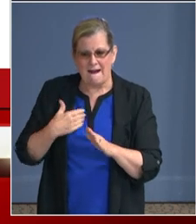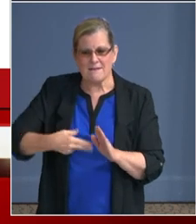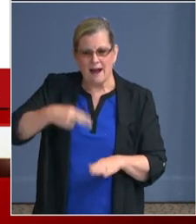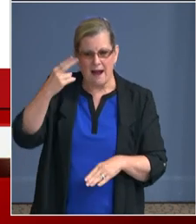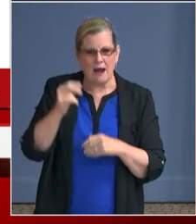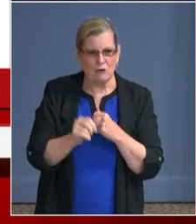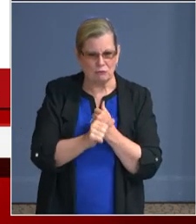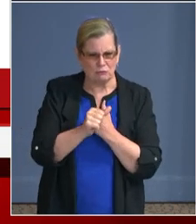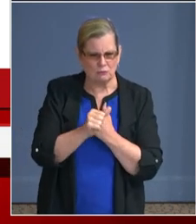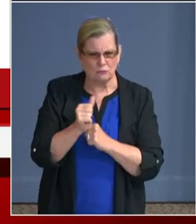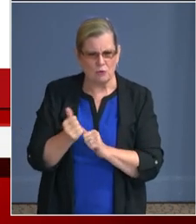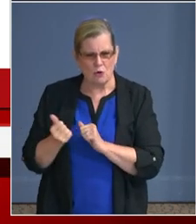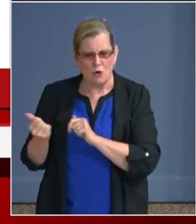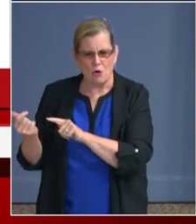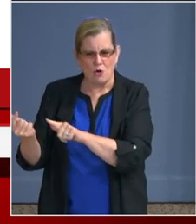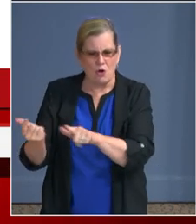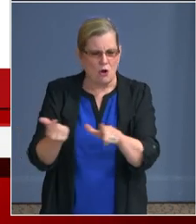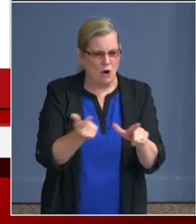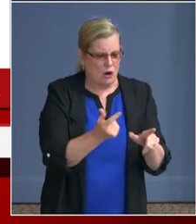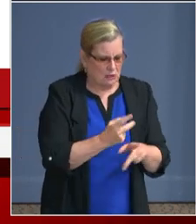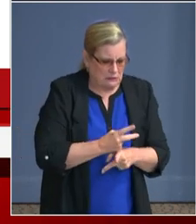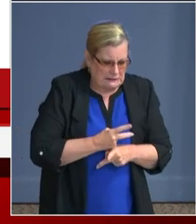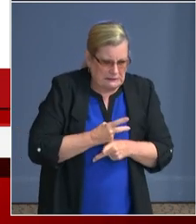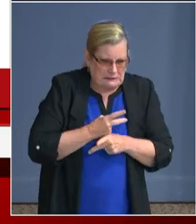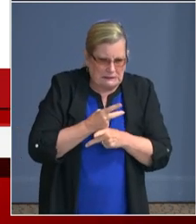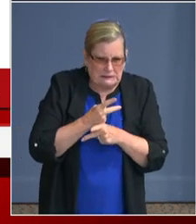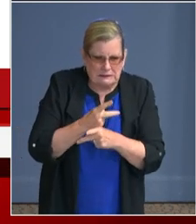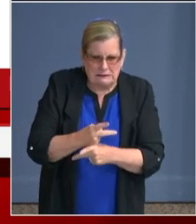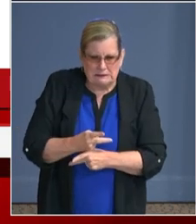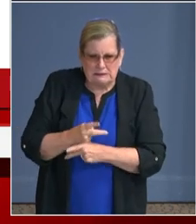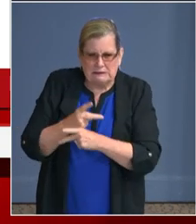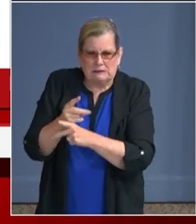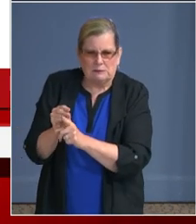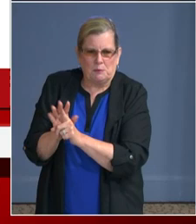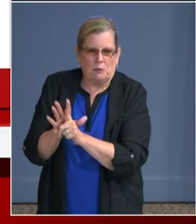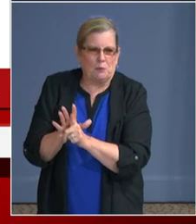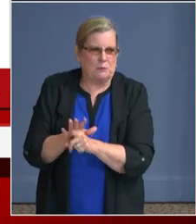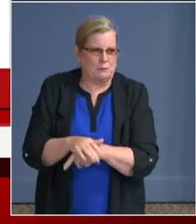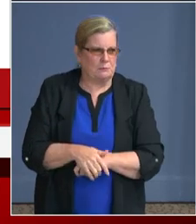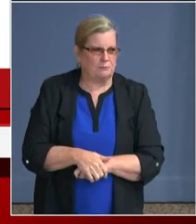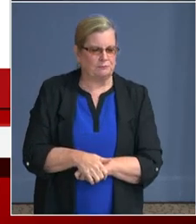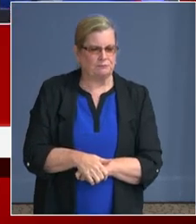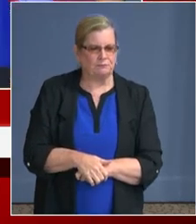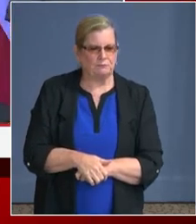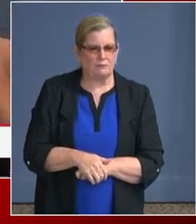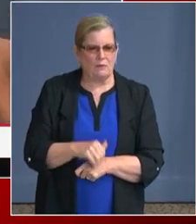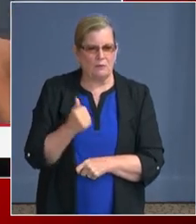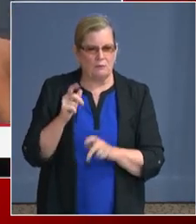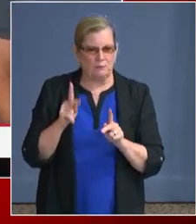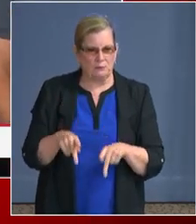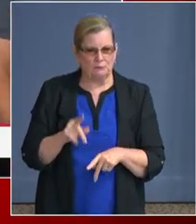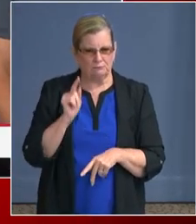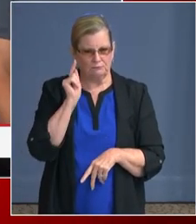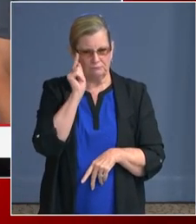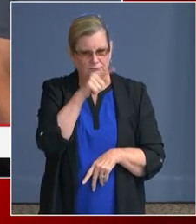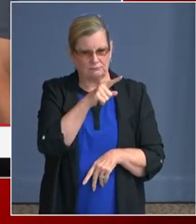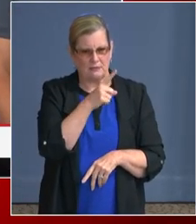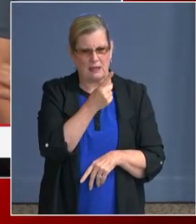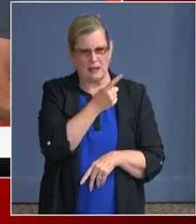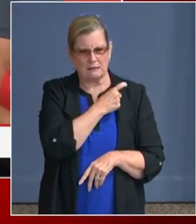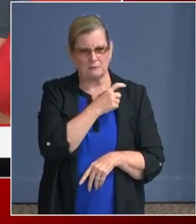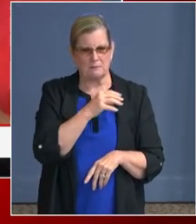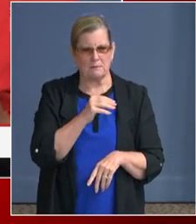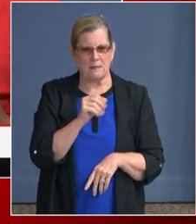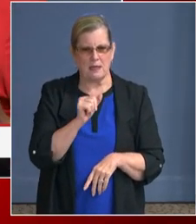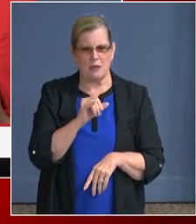also very cautious about the activities that they choose to participate in. And Mayor Bowser, what advice would you give